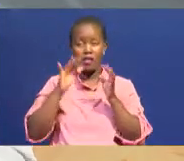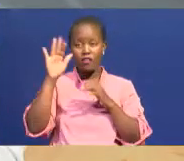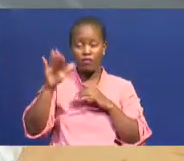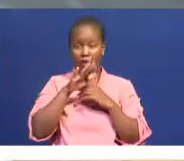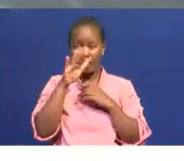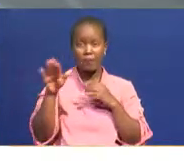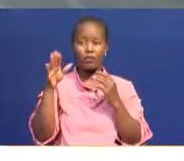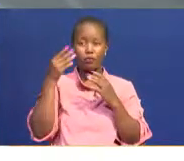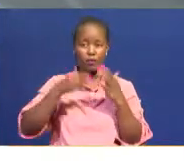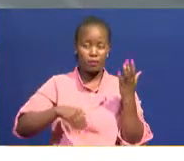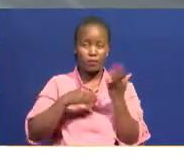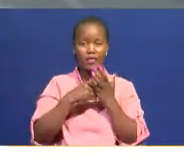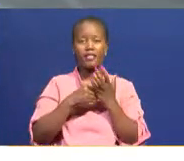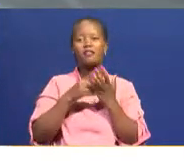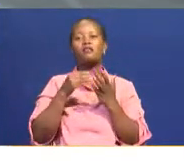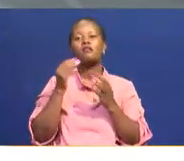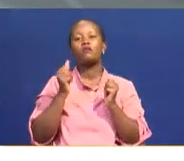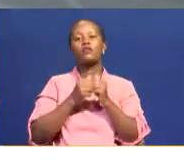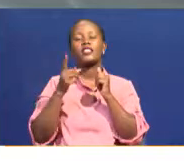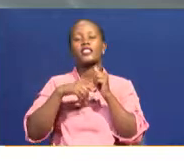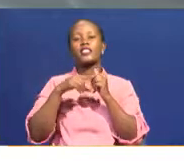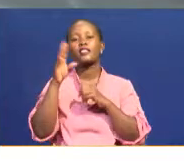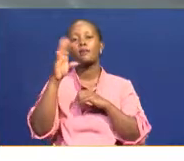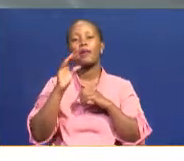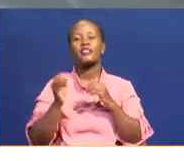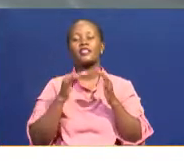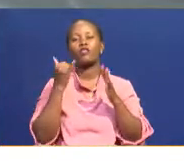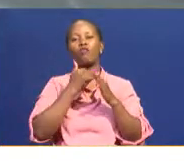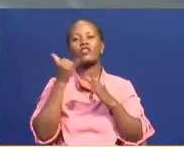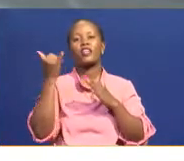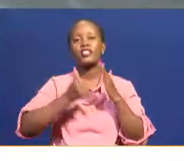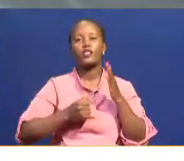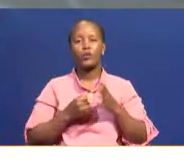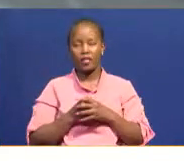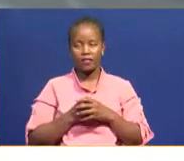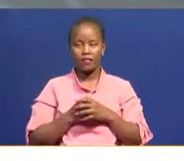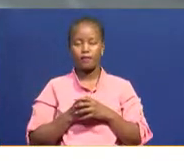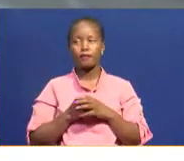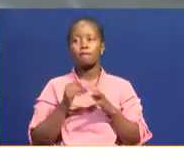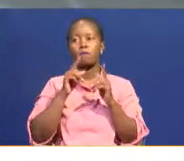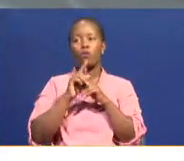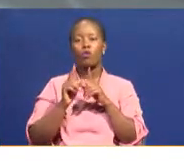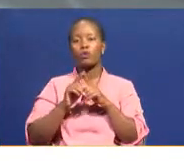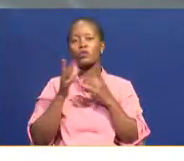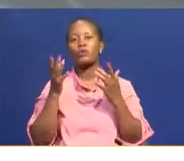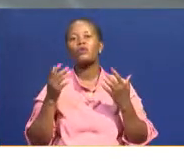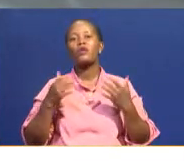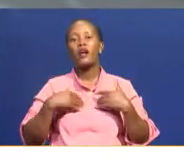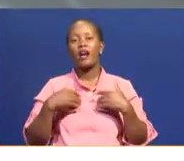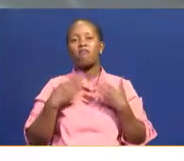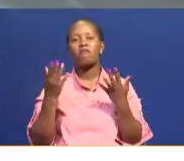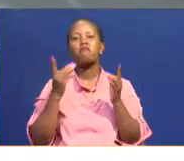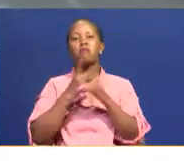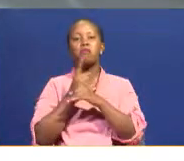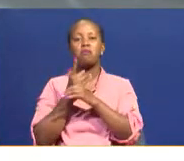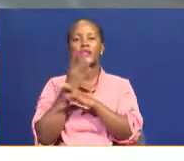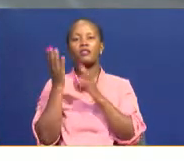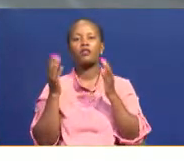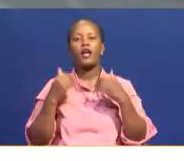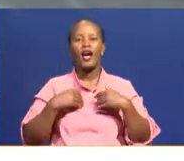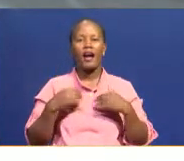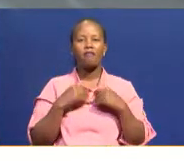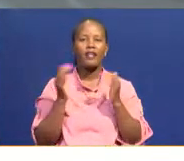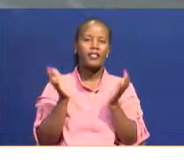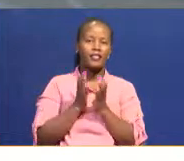VAT on insurance services. This is according to Ernst and Young, is contained in the